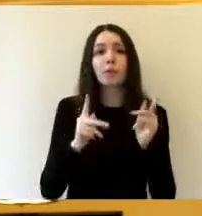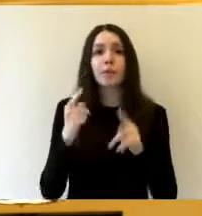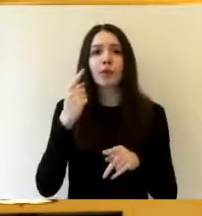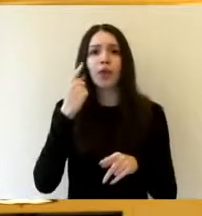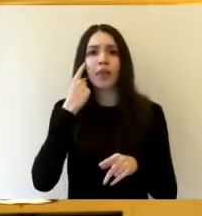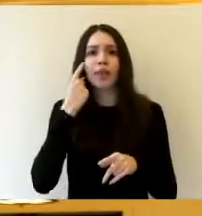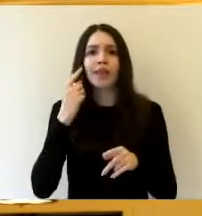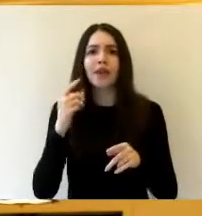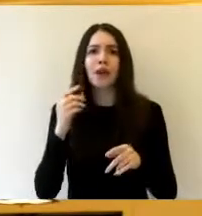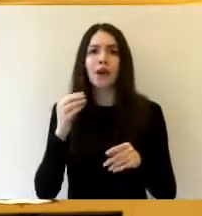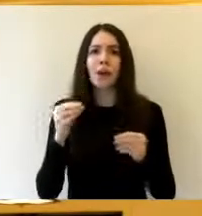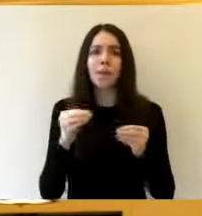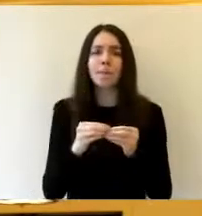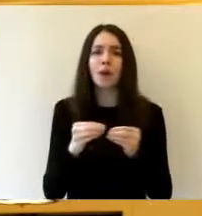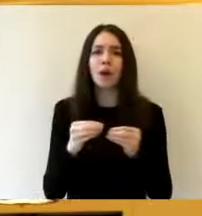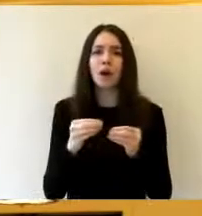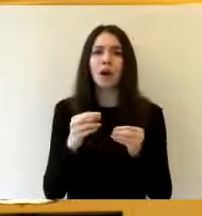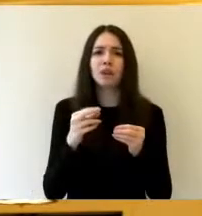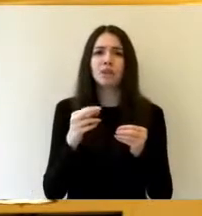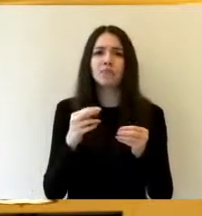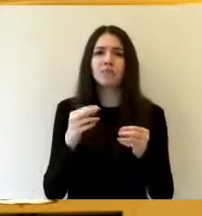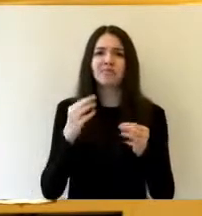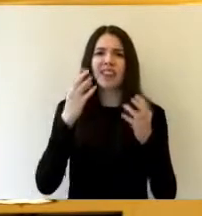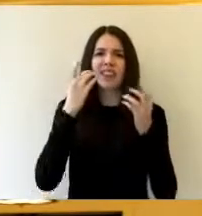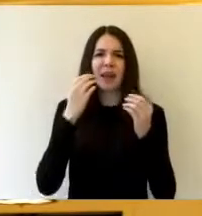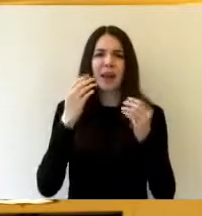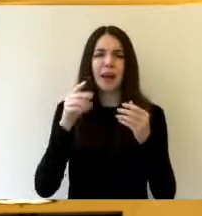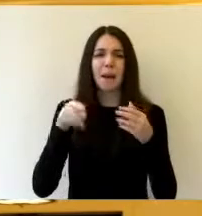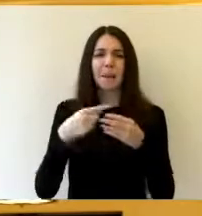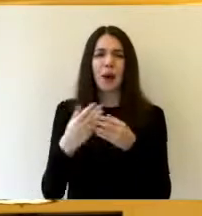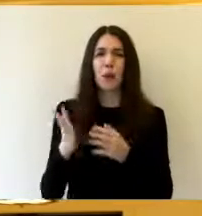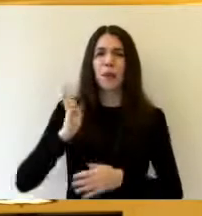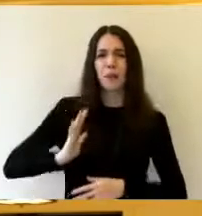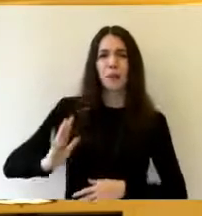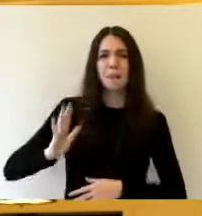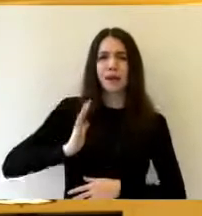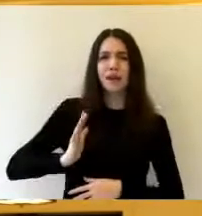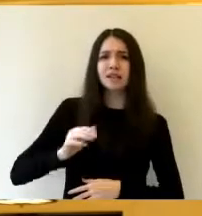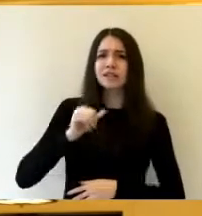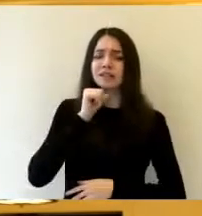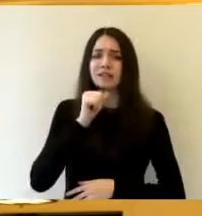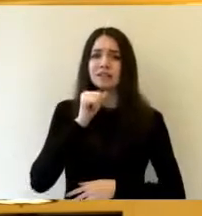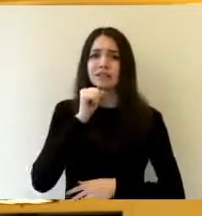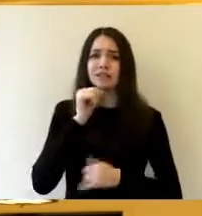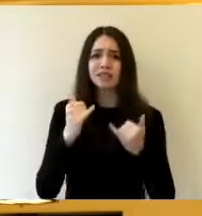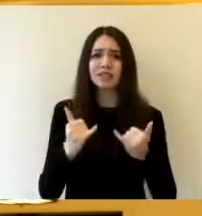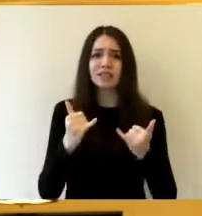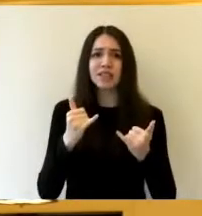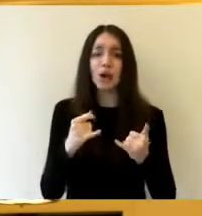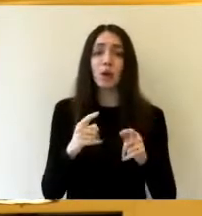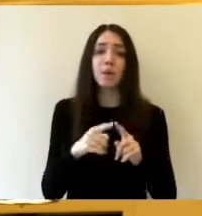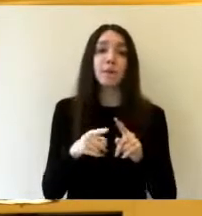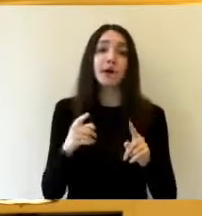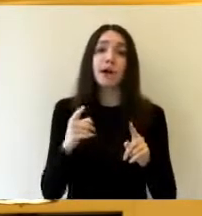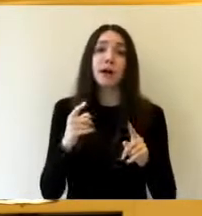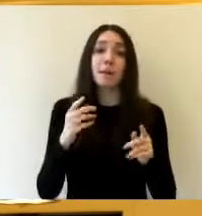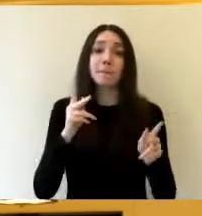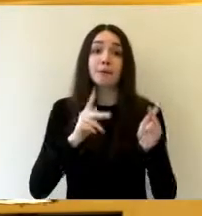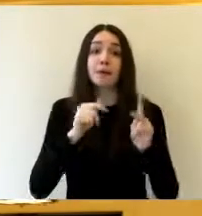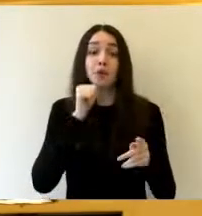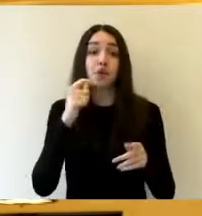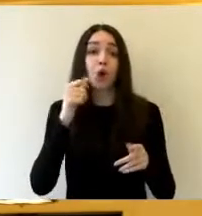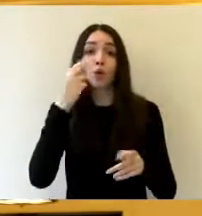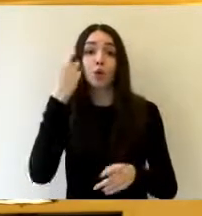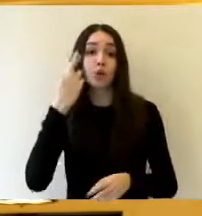in the past, we're leaning on antiquity, but I think that stone carvers are actually far more futurist than people give us credit for, because